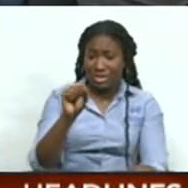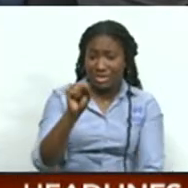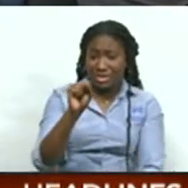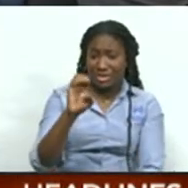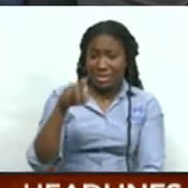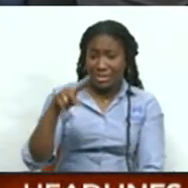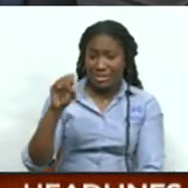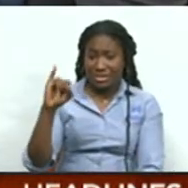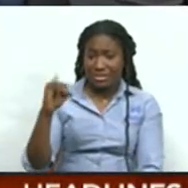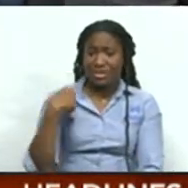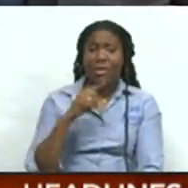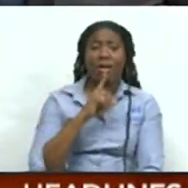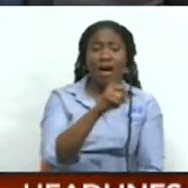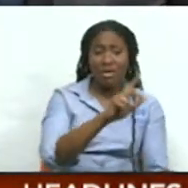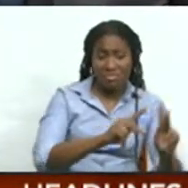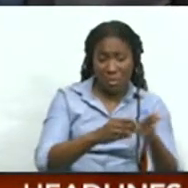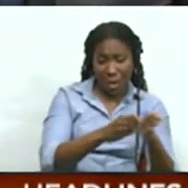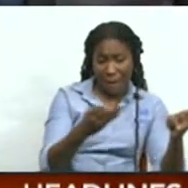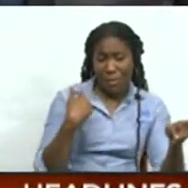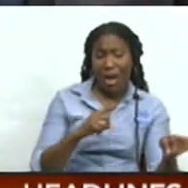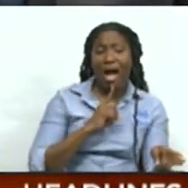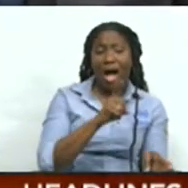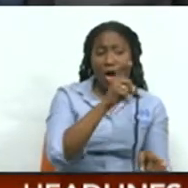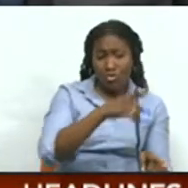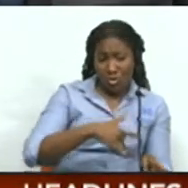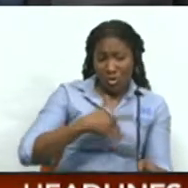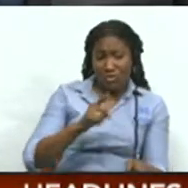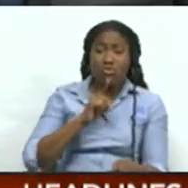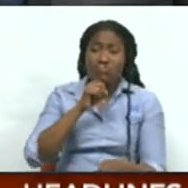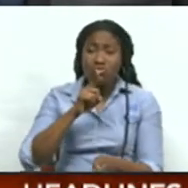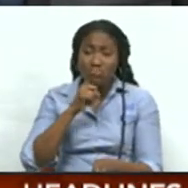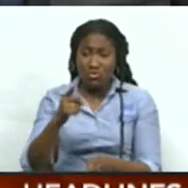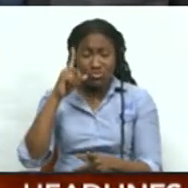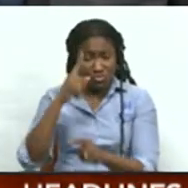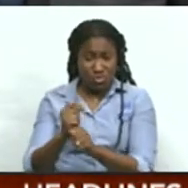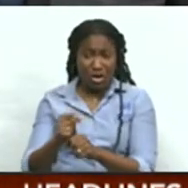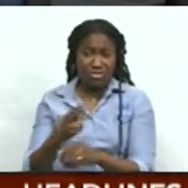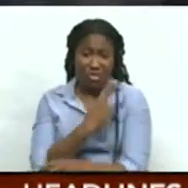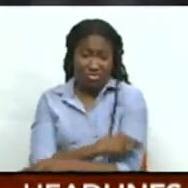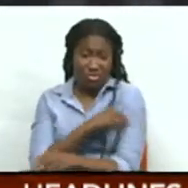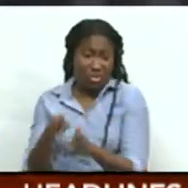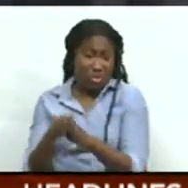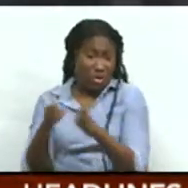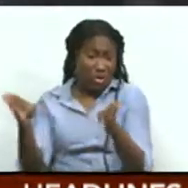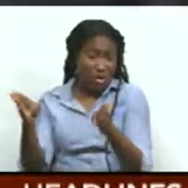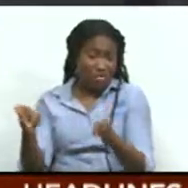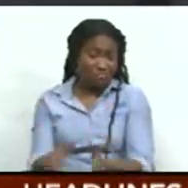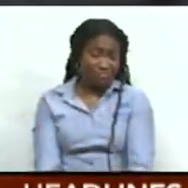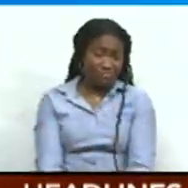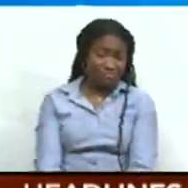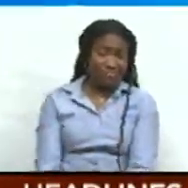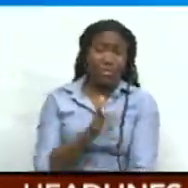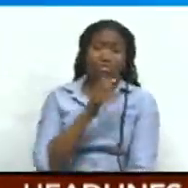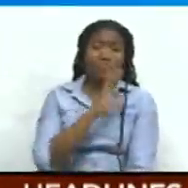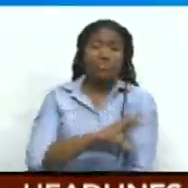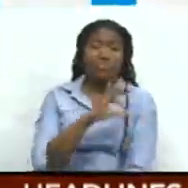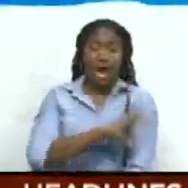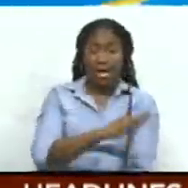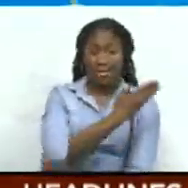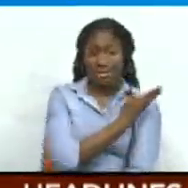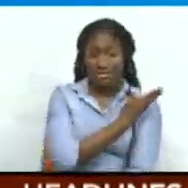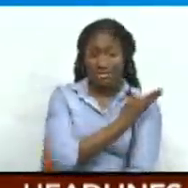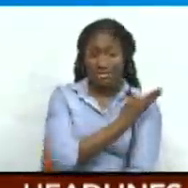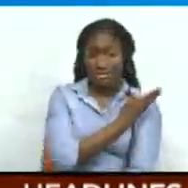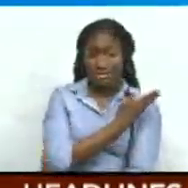tonight's People Say. We asked, are you confident in the public healthcare system? The People Say, brought to you by Excel Health